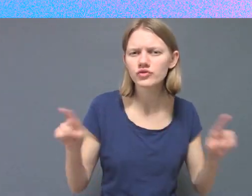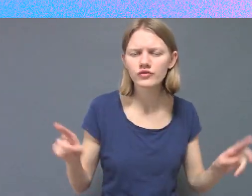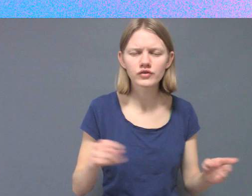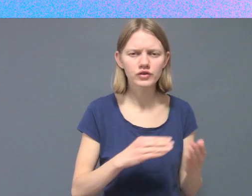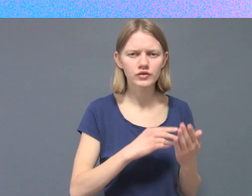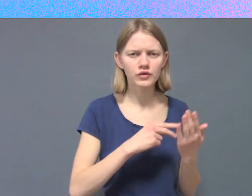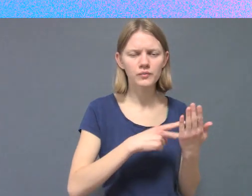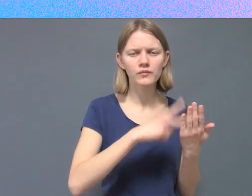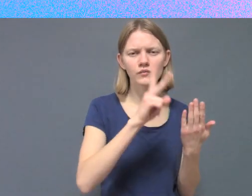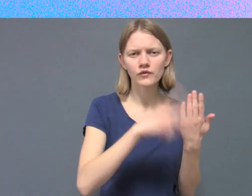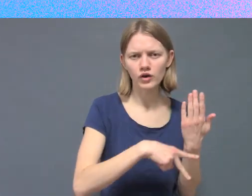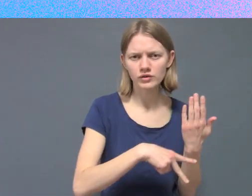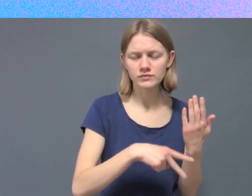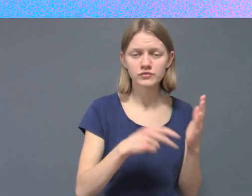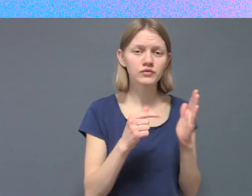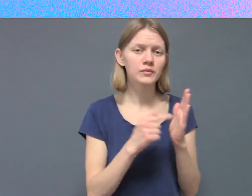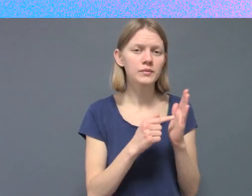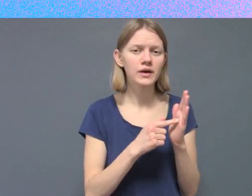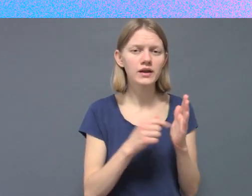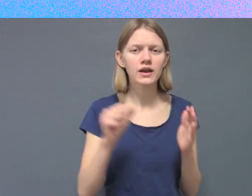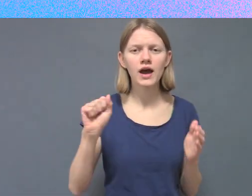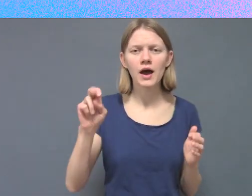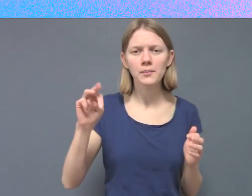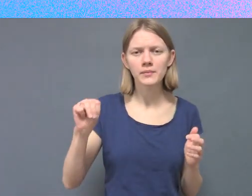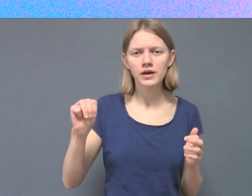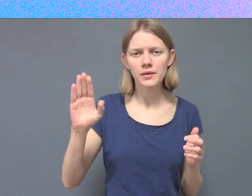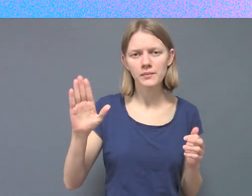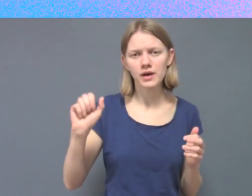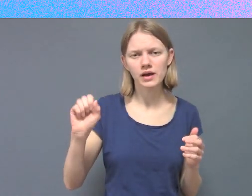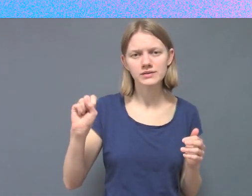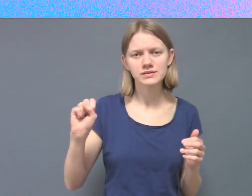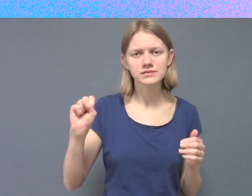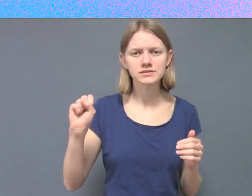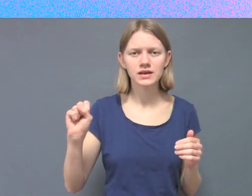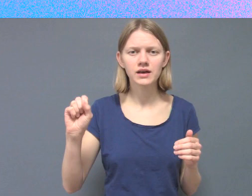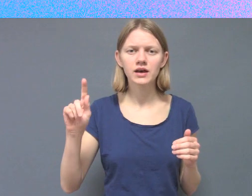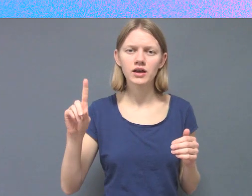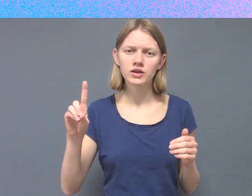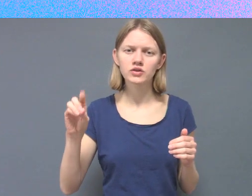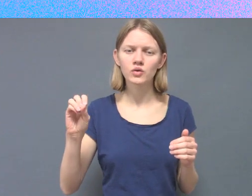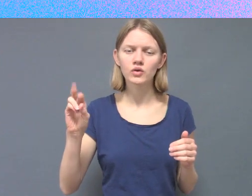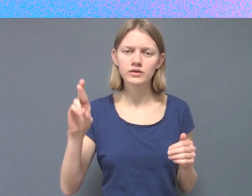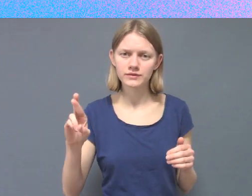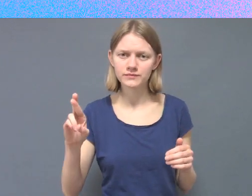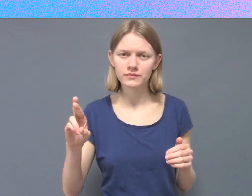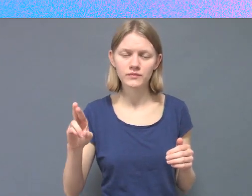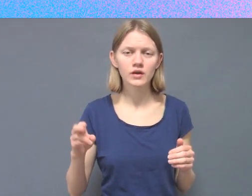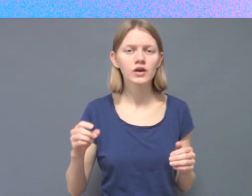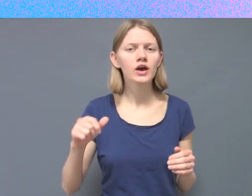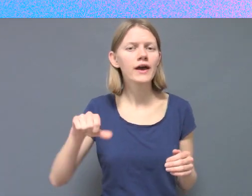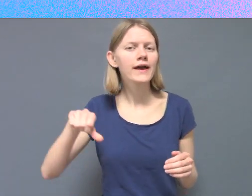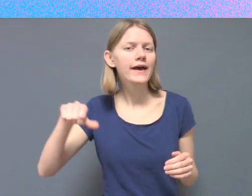create an accessible blockchain, but it also increases public awareness on blockchain by the creation of different communities